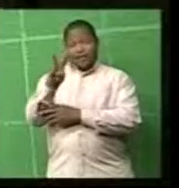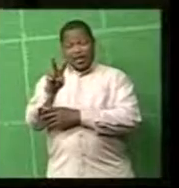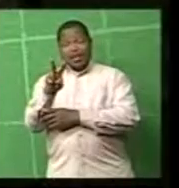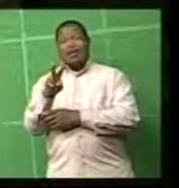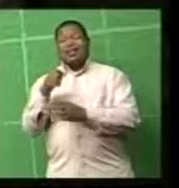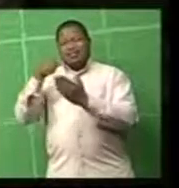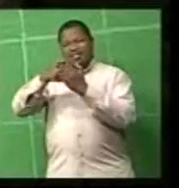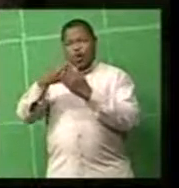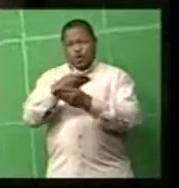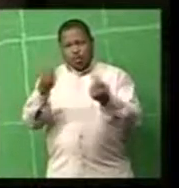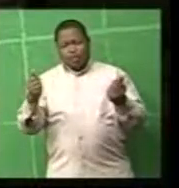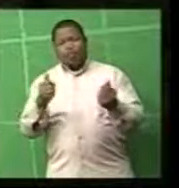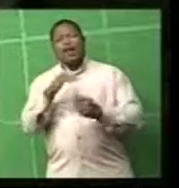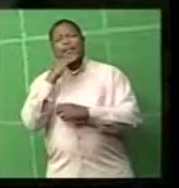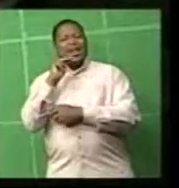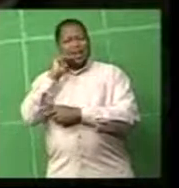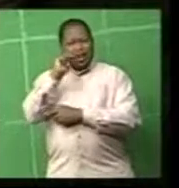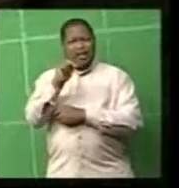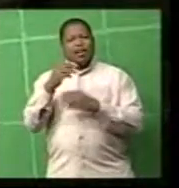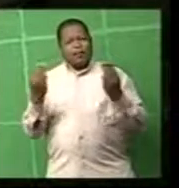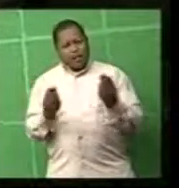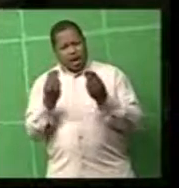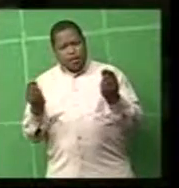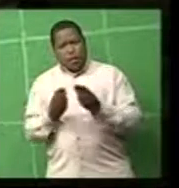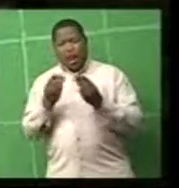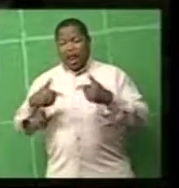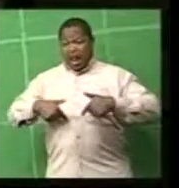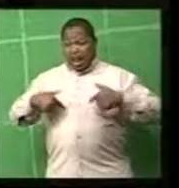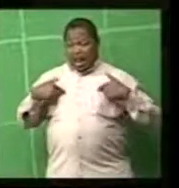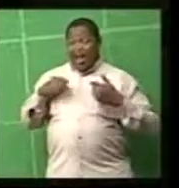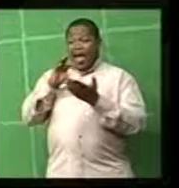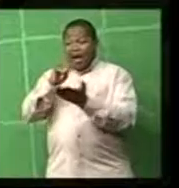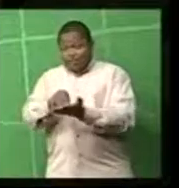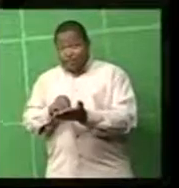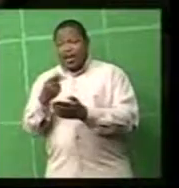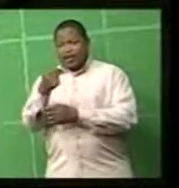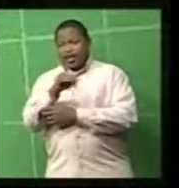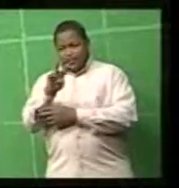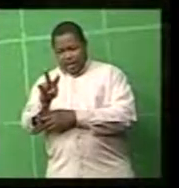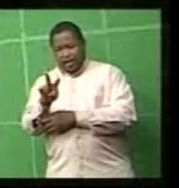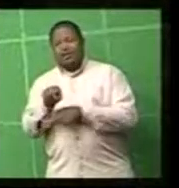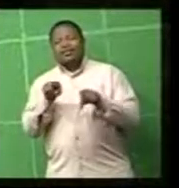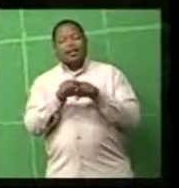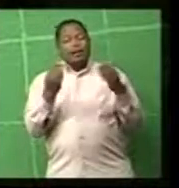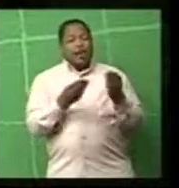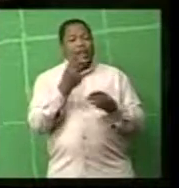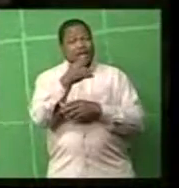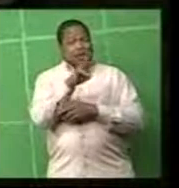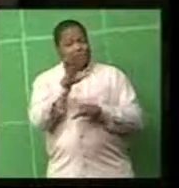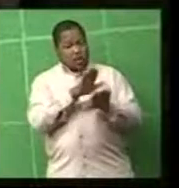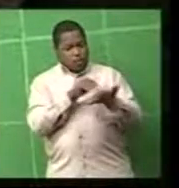and of men as strategic partners for HIV prevention